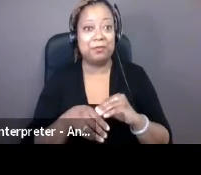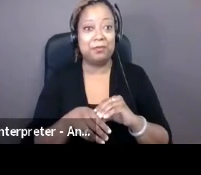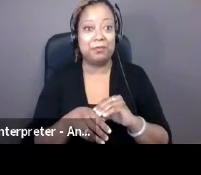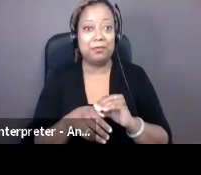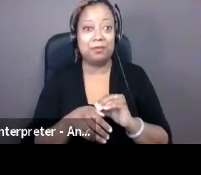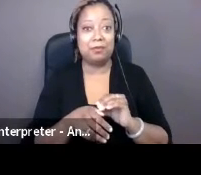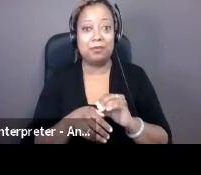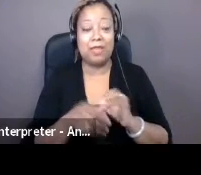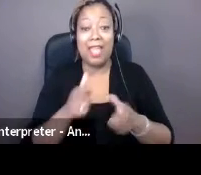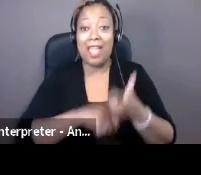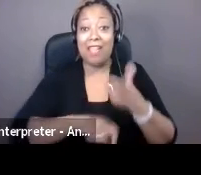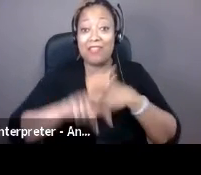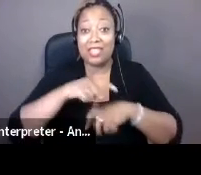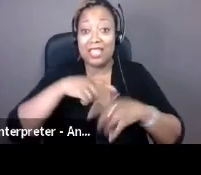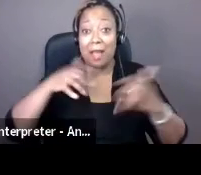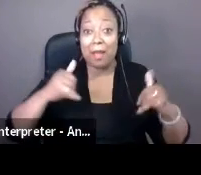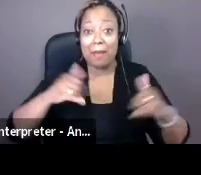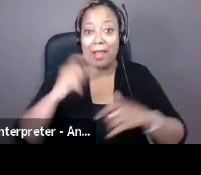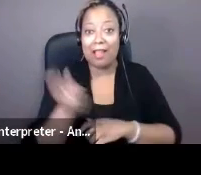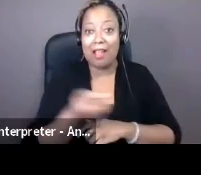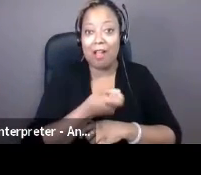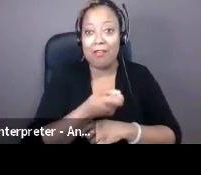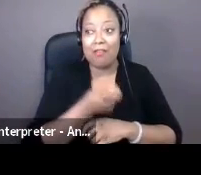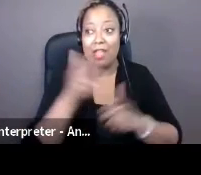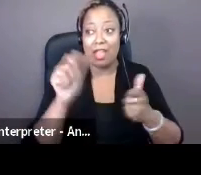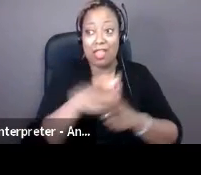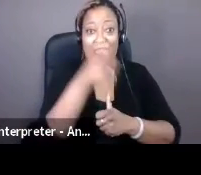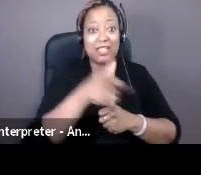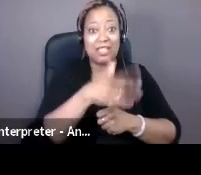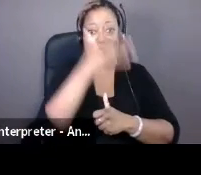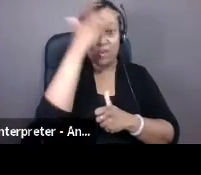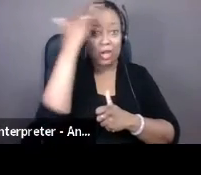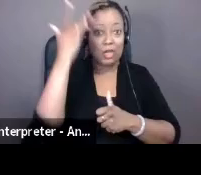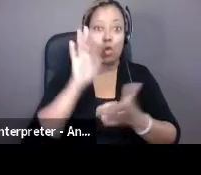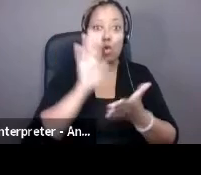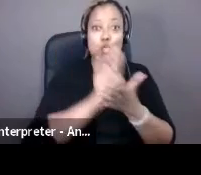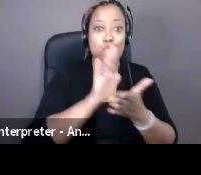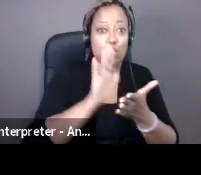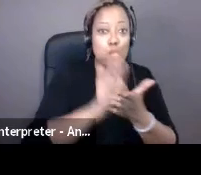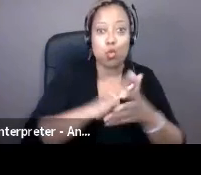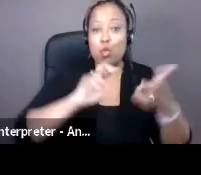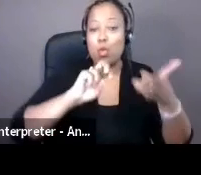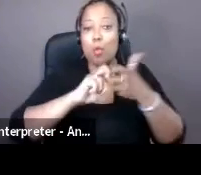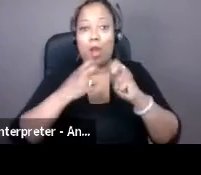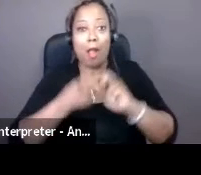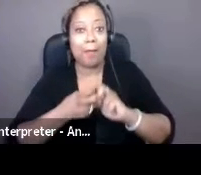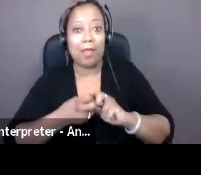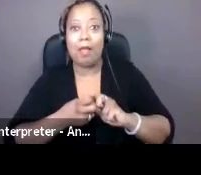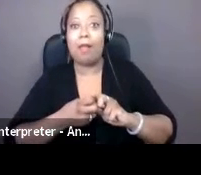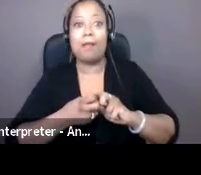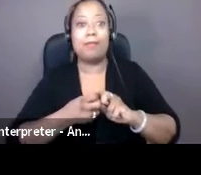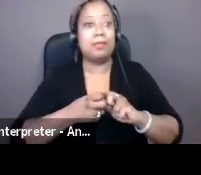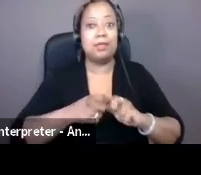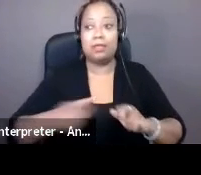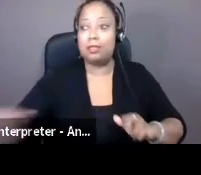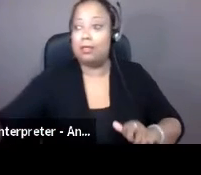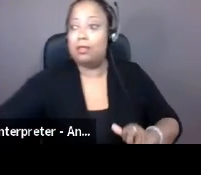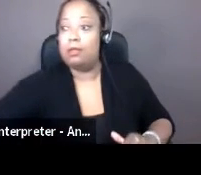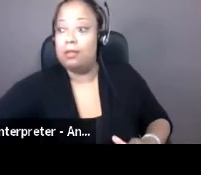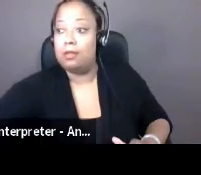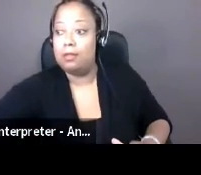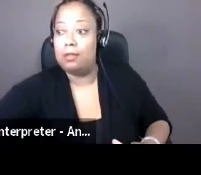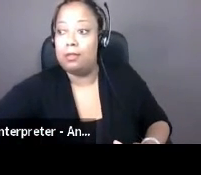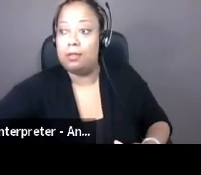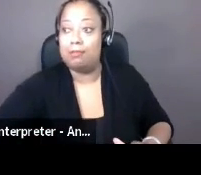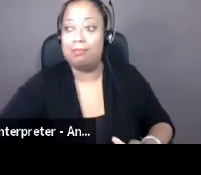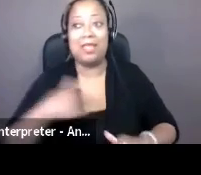Every time I play golf, I forget everything around me, maybe school or problems in life. And it's made fun